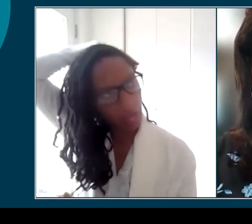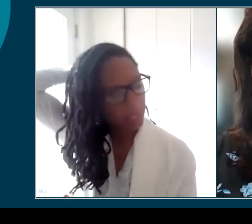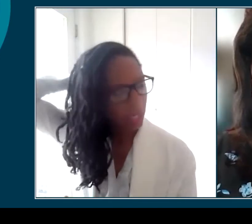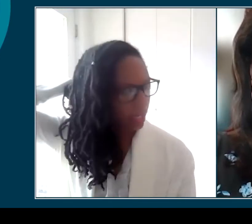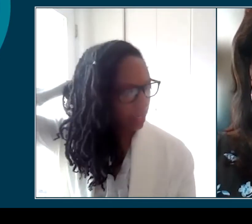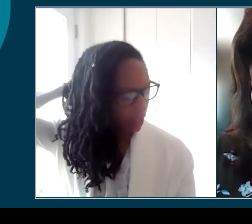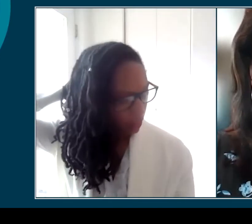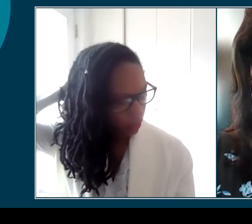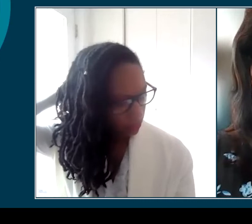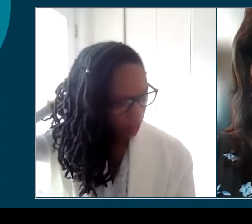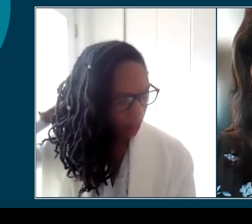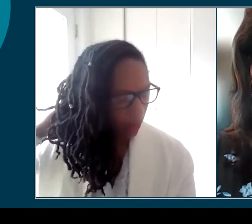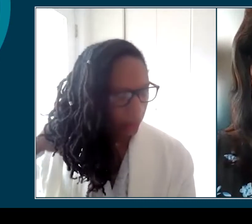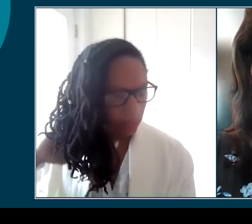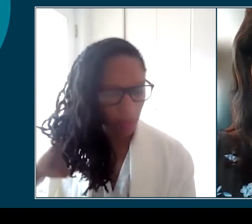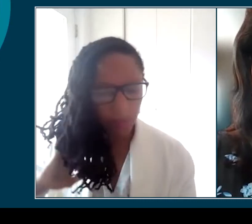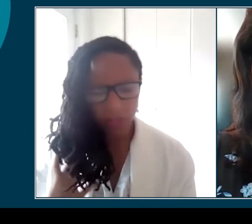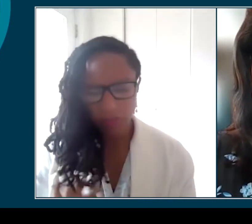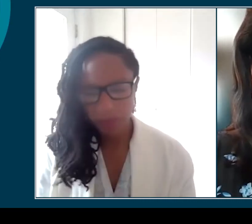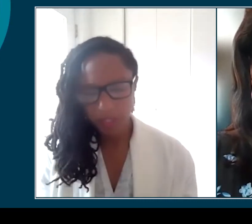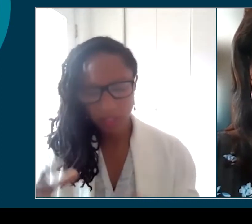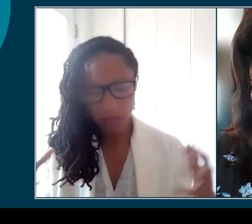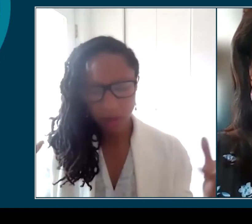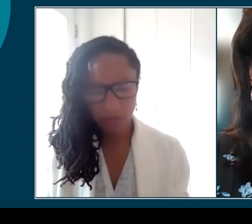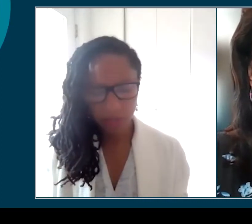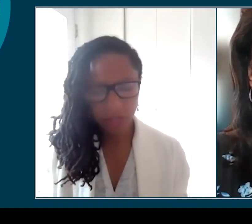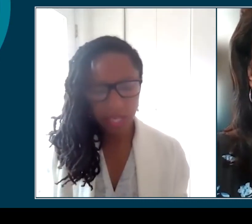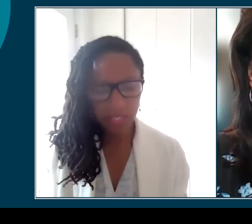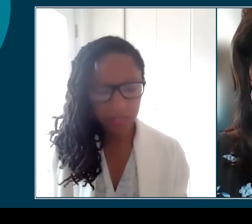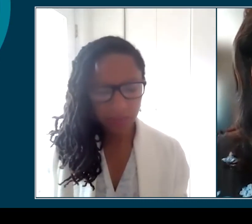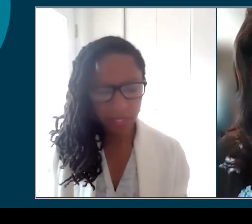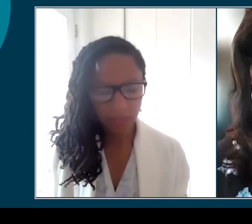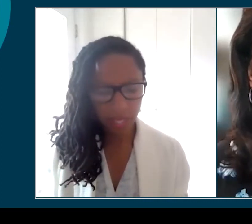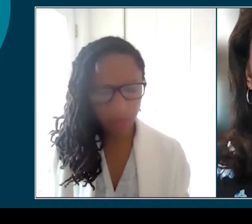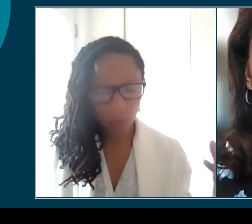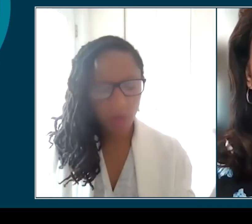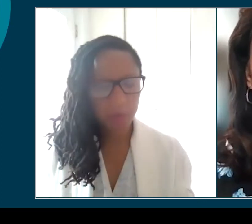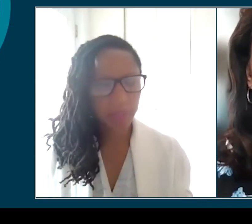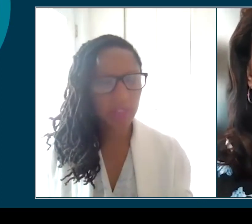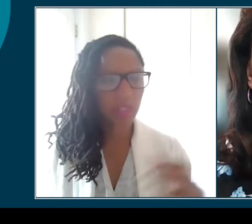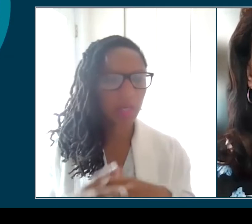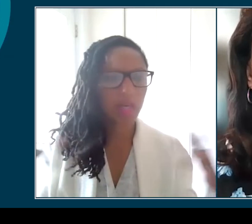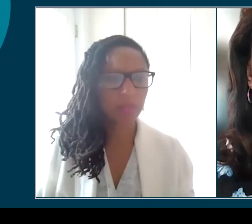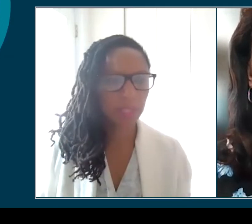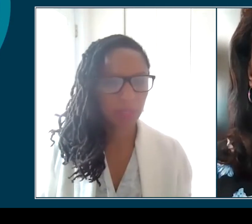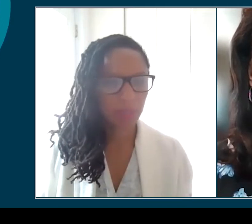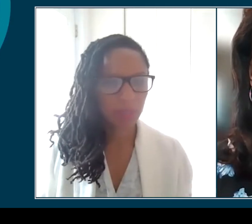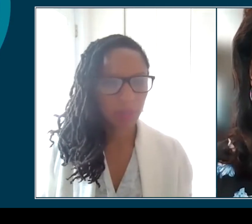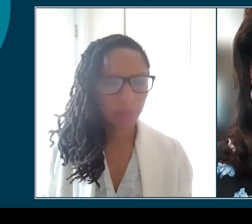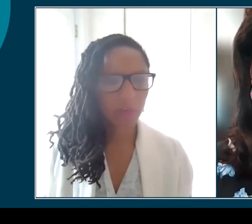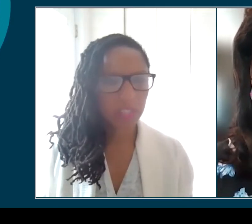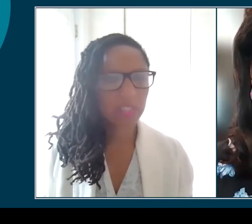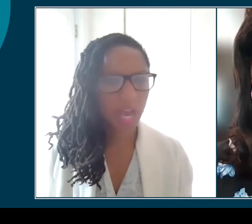absolutely. I mean, and goes along with so much of what we often are saying in this space, that one person cannot